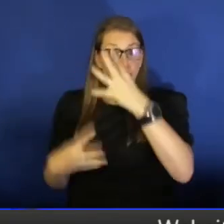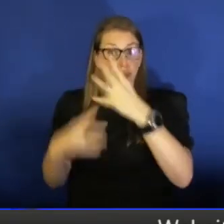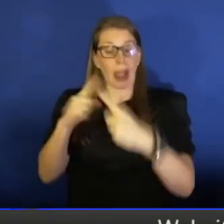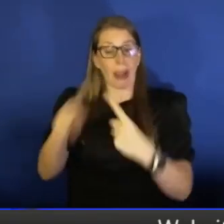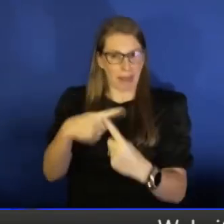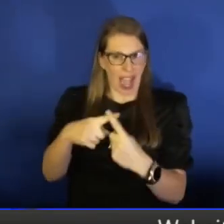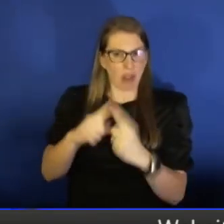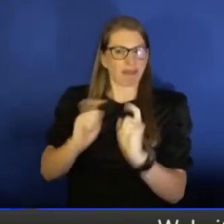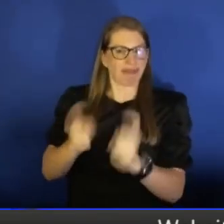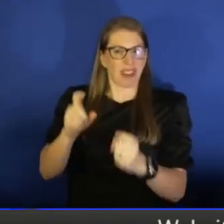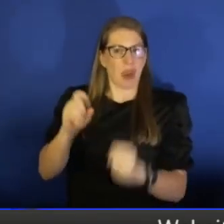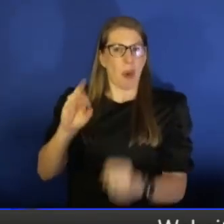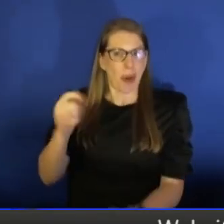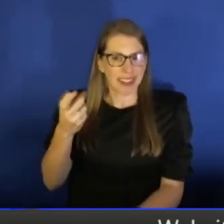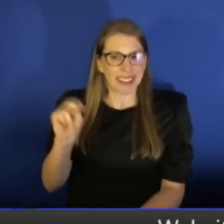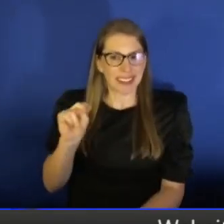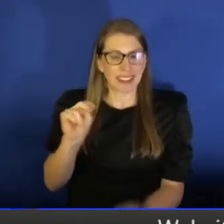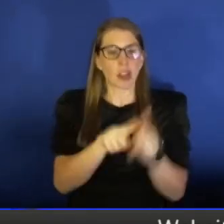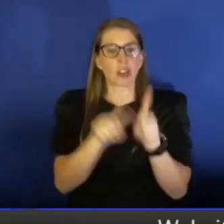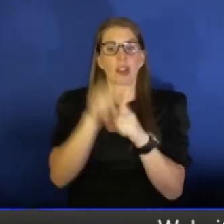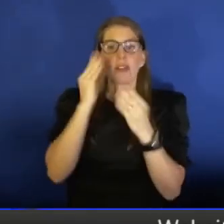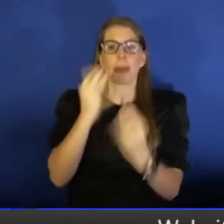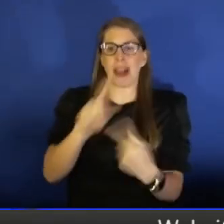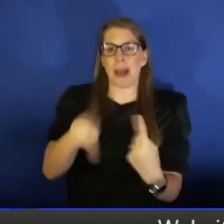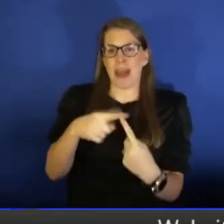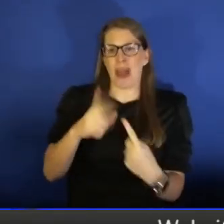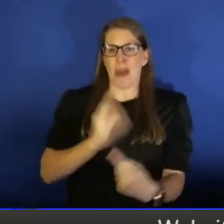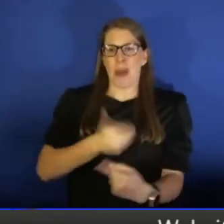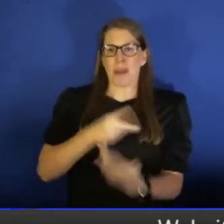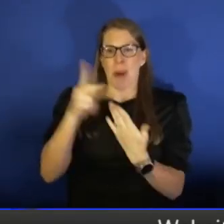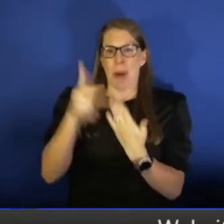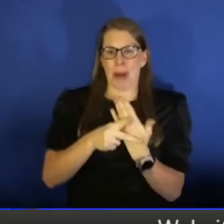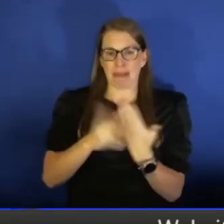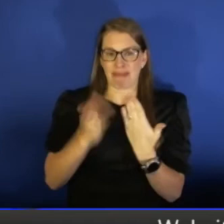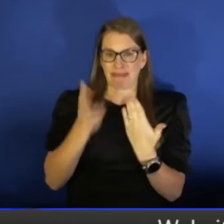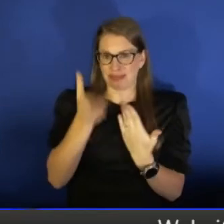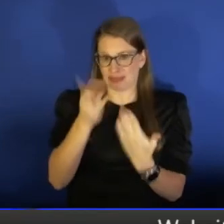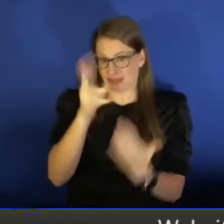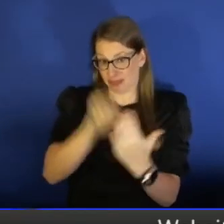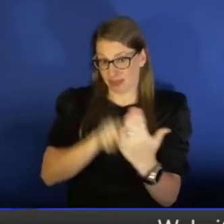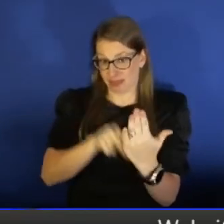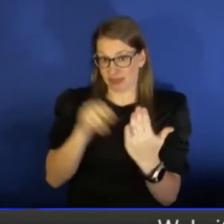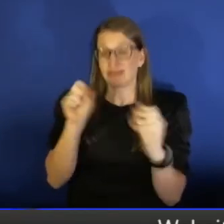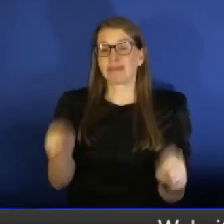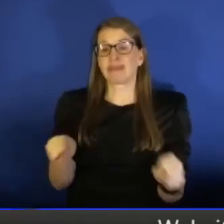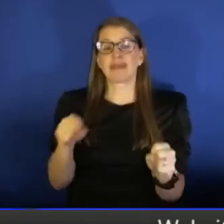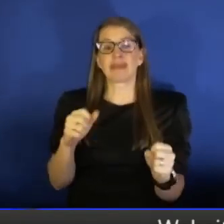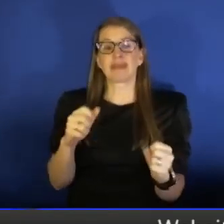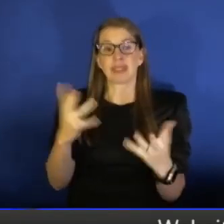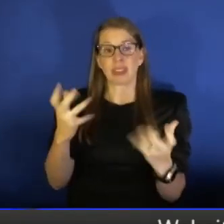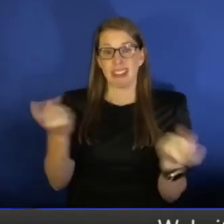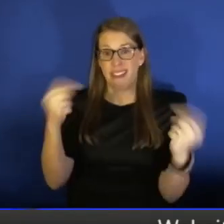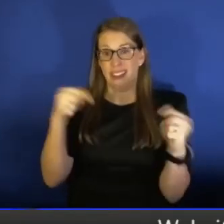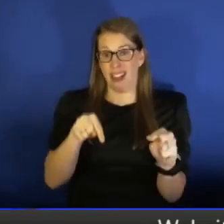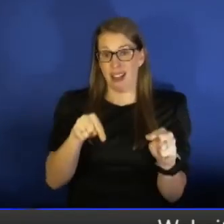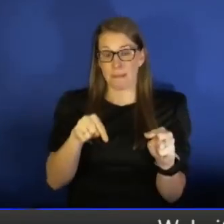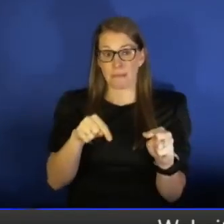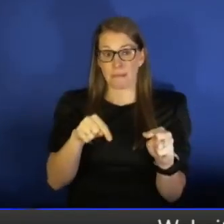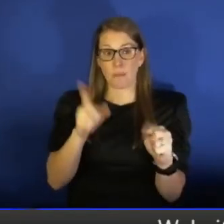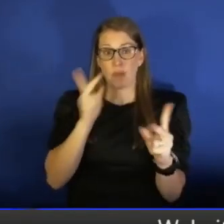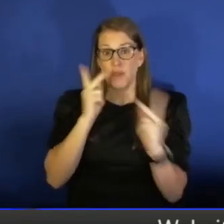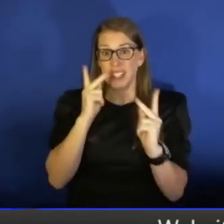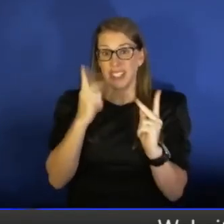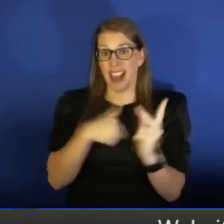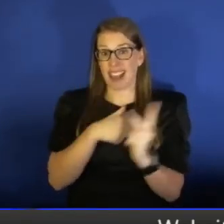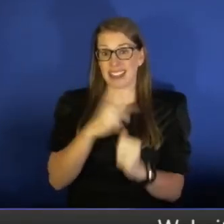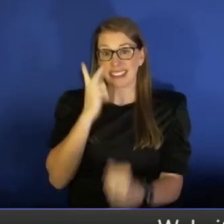well as information about our programs. And we certainly want you to come visit us. We want visitors to come and see